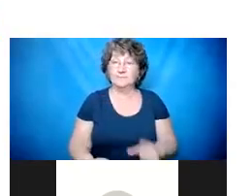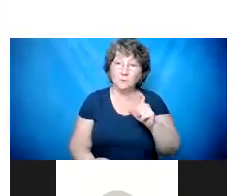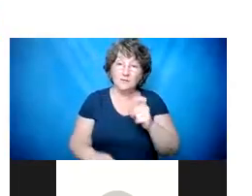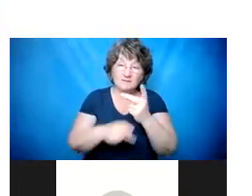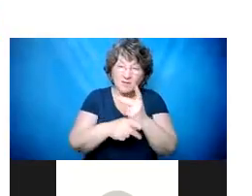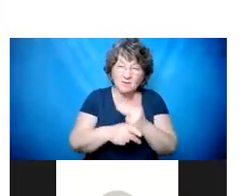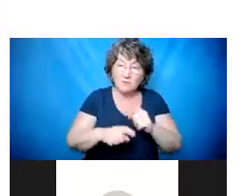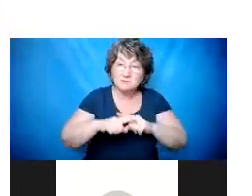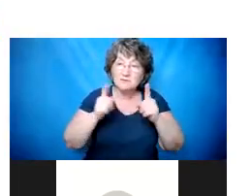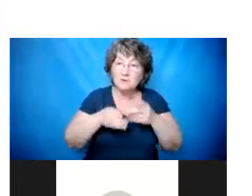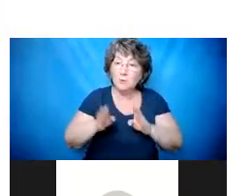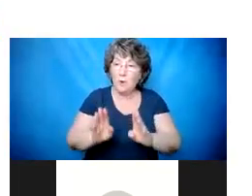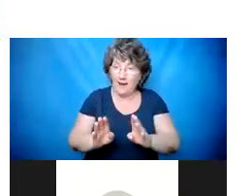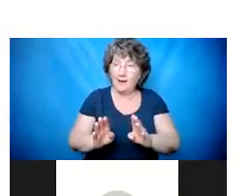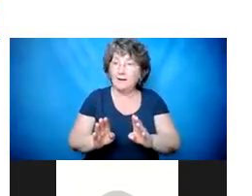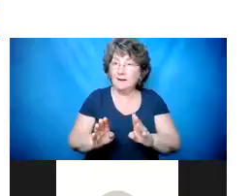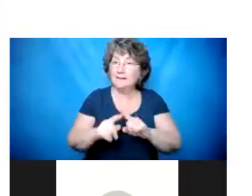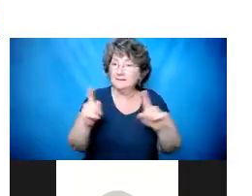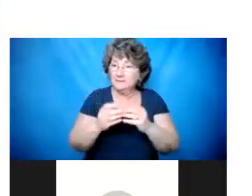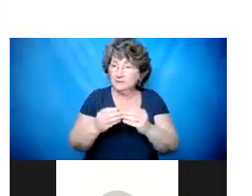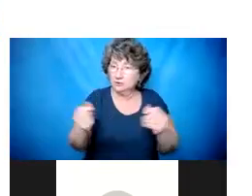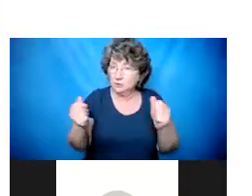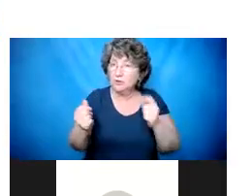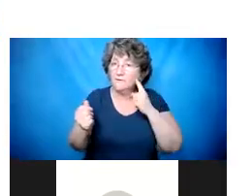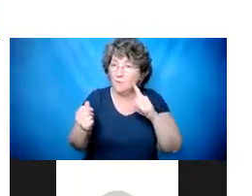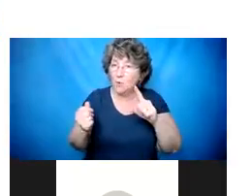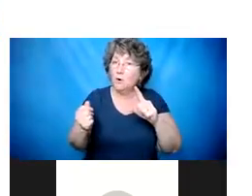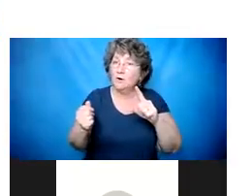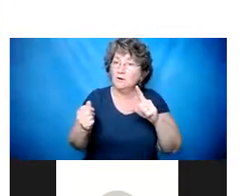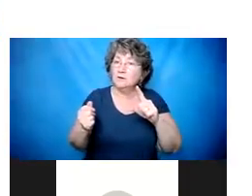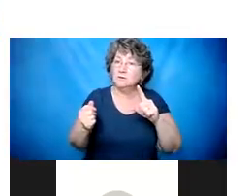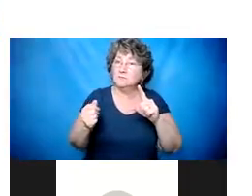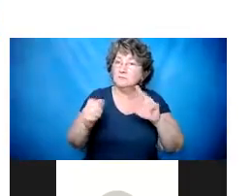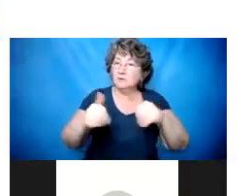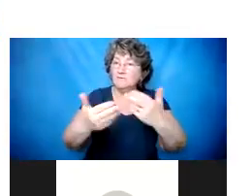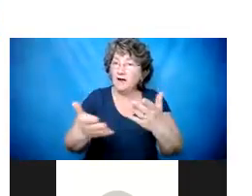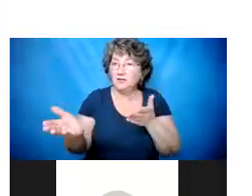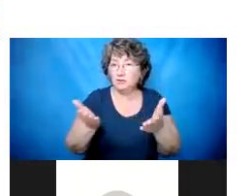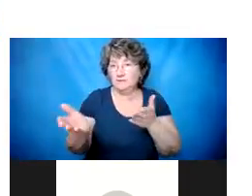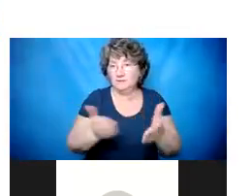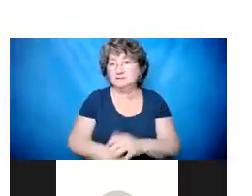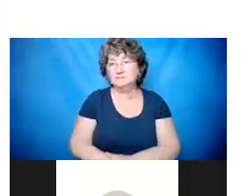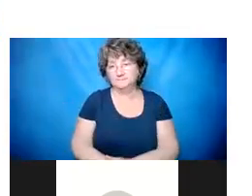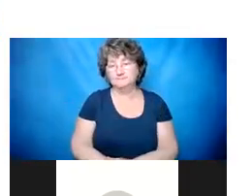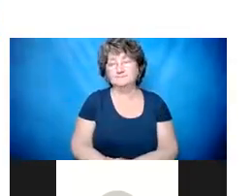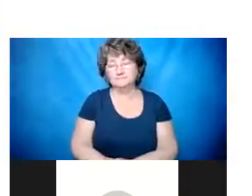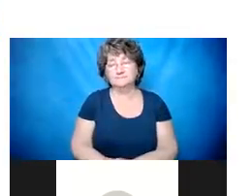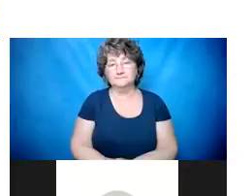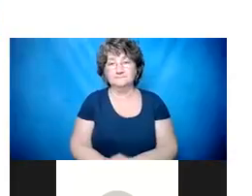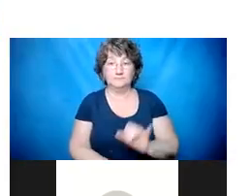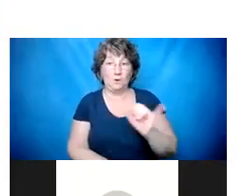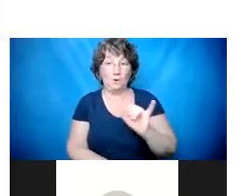to finding alternative services. I would also argue that this is a great opportunity to give out